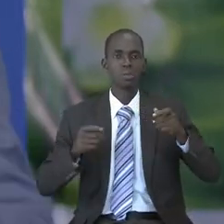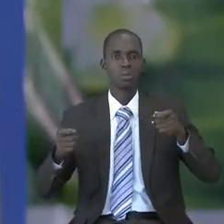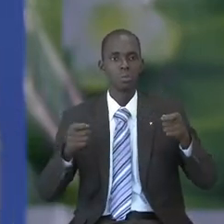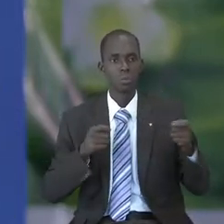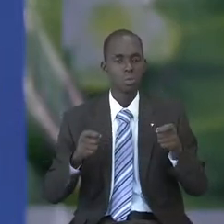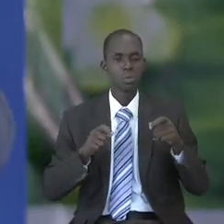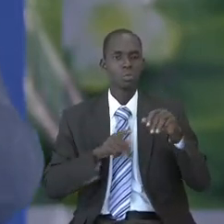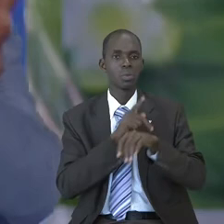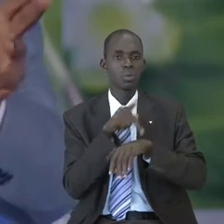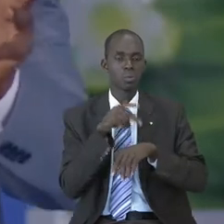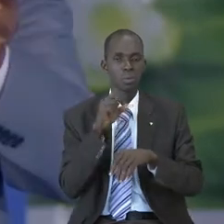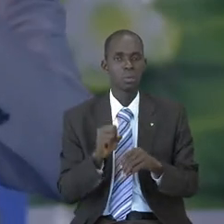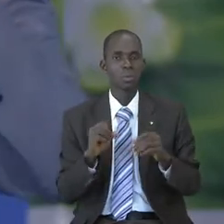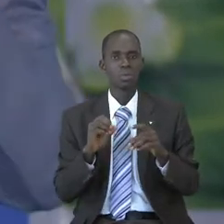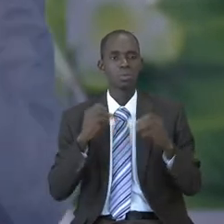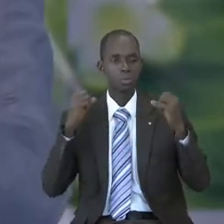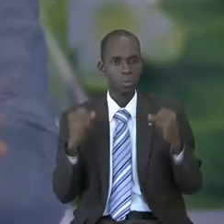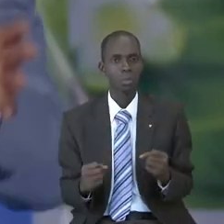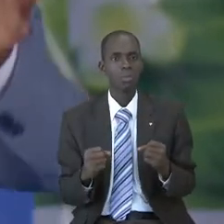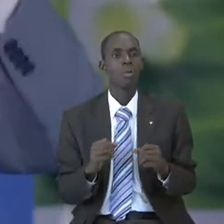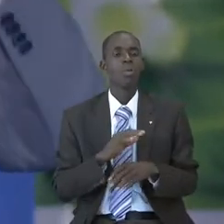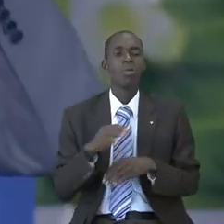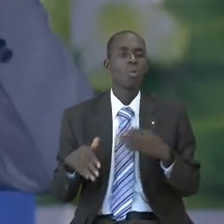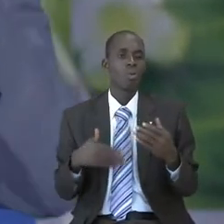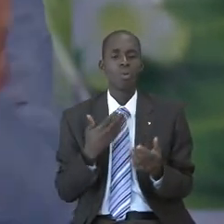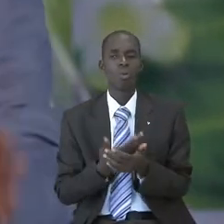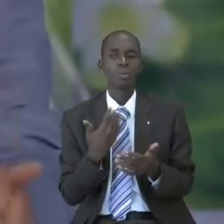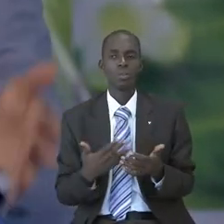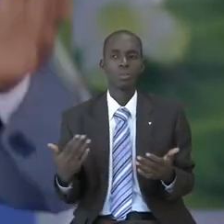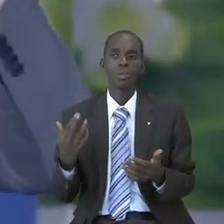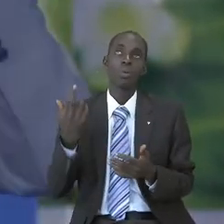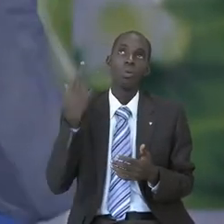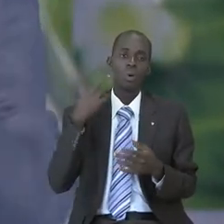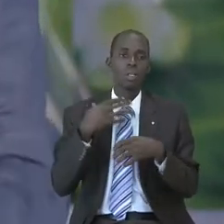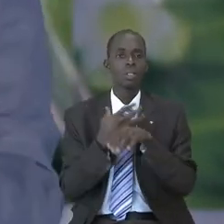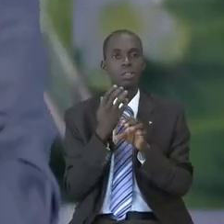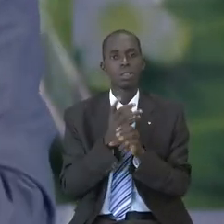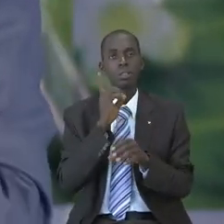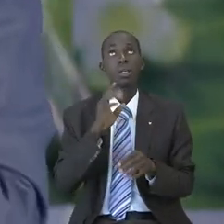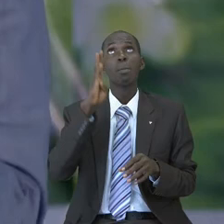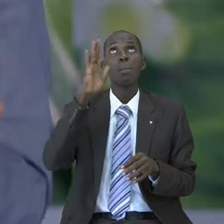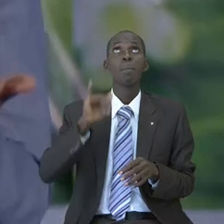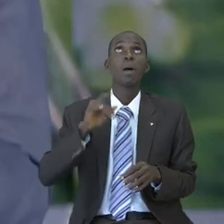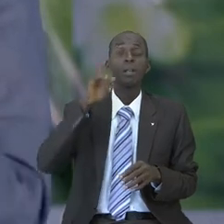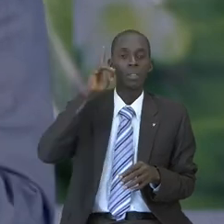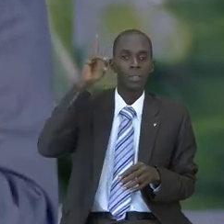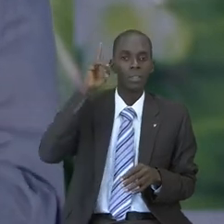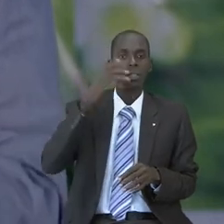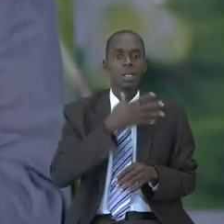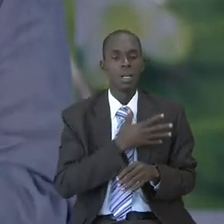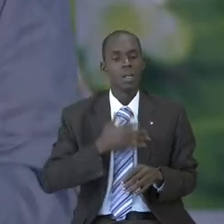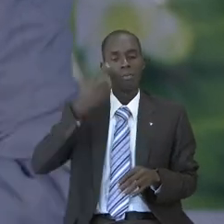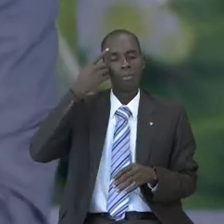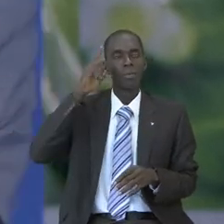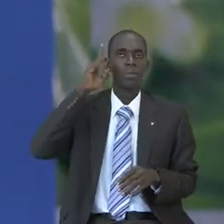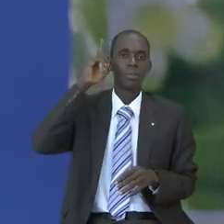principalities or powers. All things were created by him and